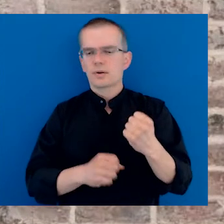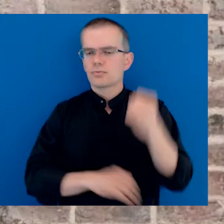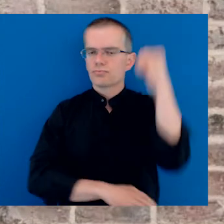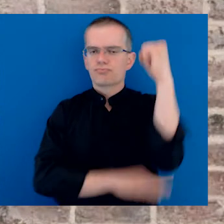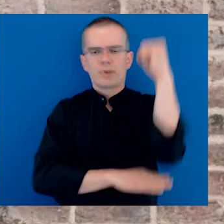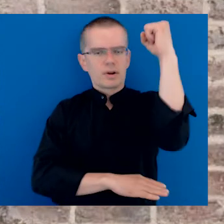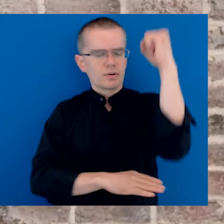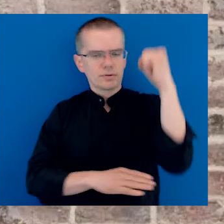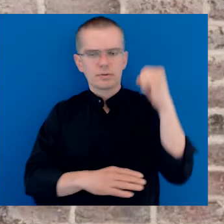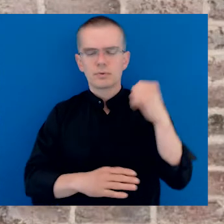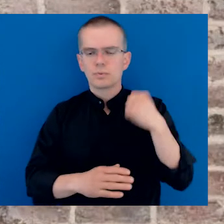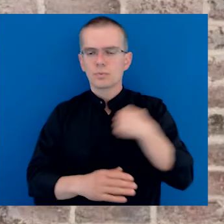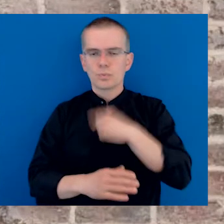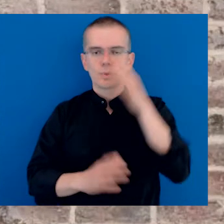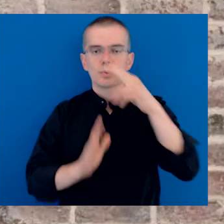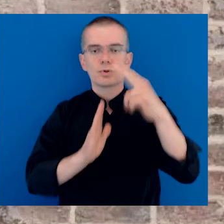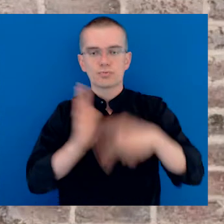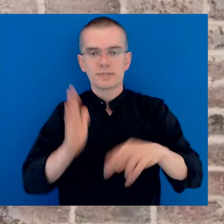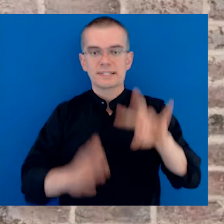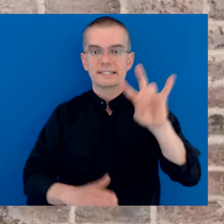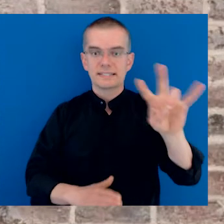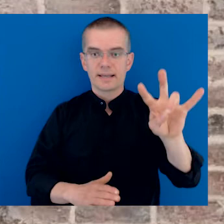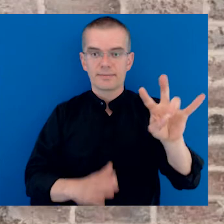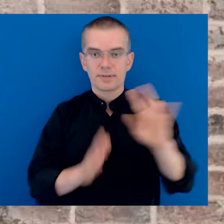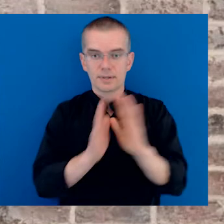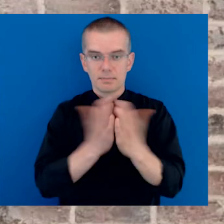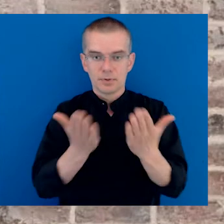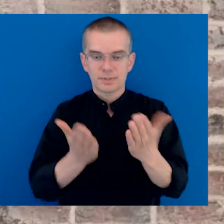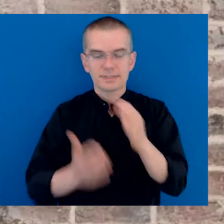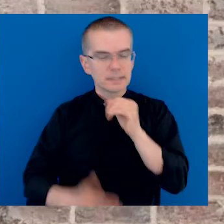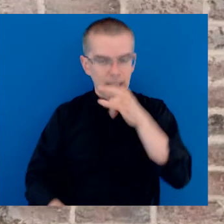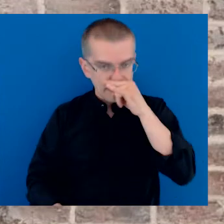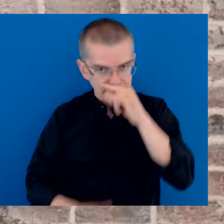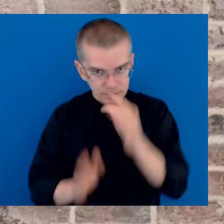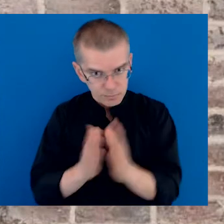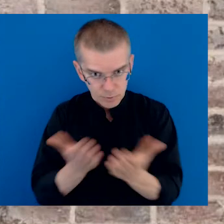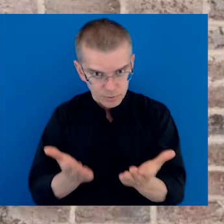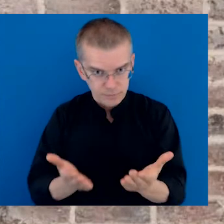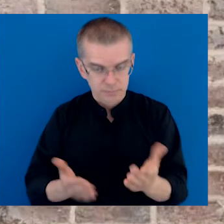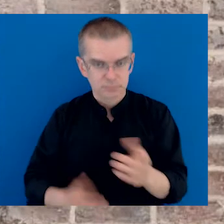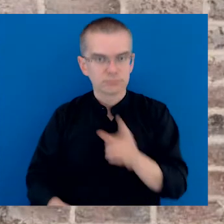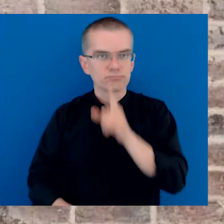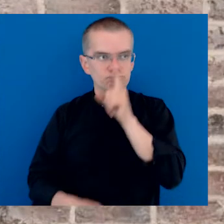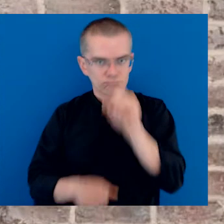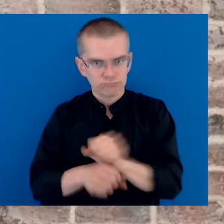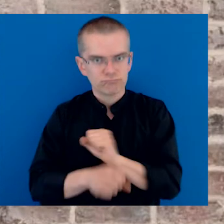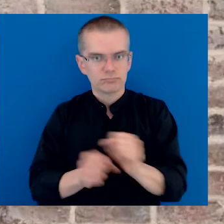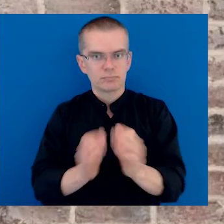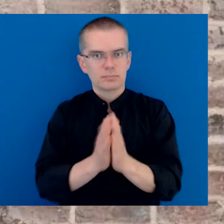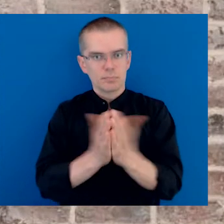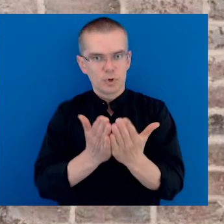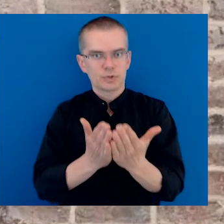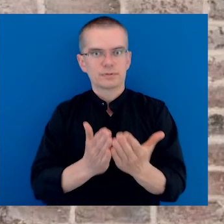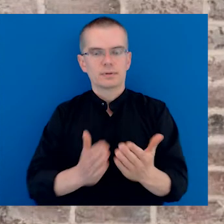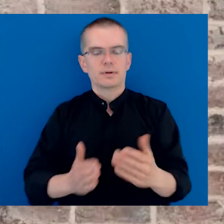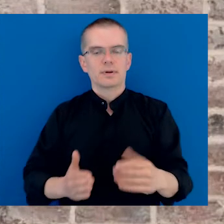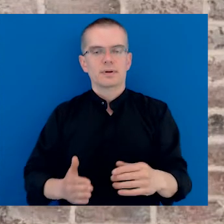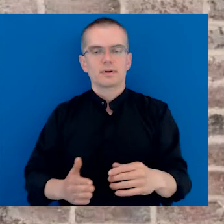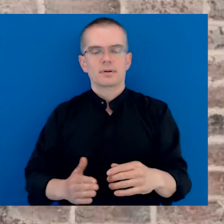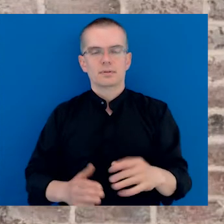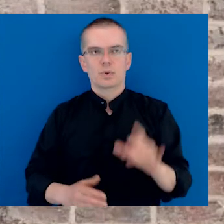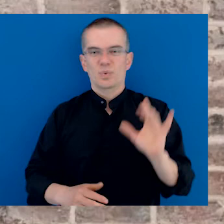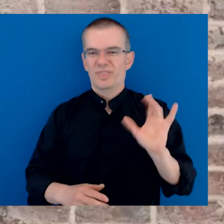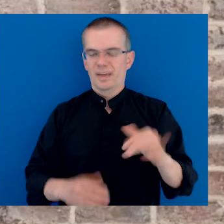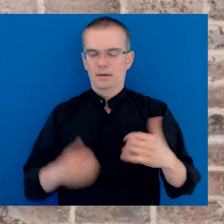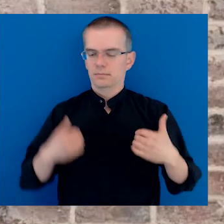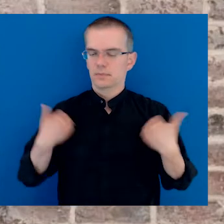to read 7 books this year. And they weren't kids' books, they were actual books. And so it was